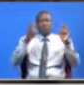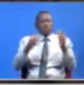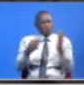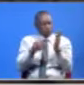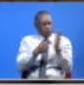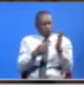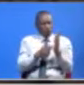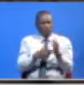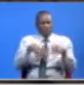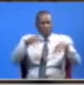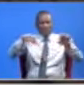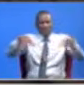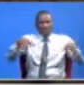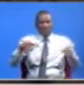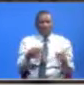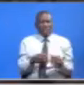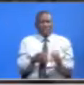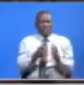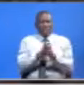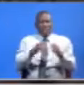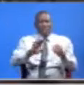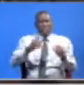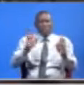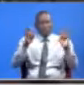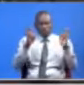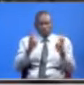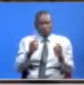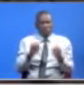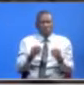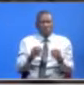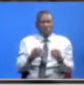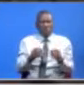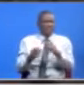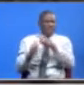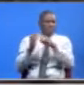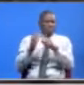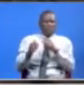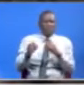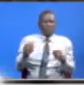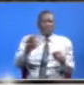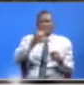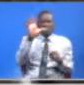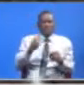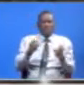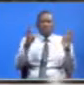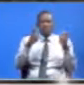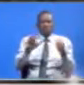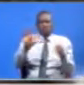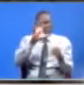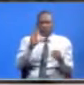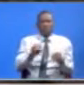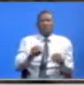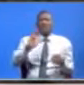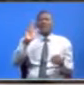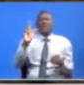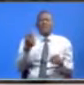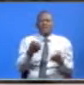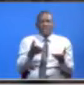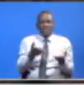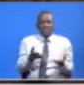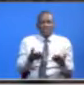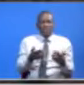in agriculture and other issues facing Africa on matters agriculture. Kenya is privileged